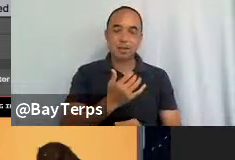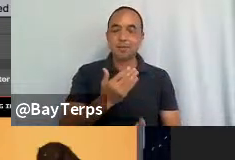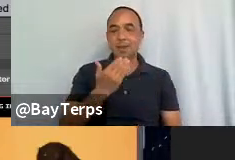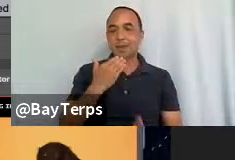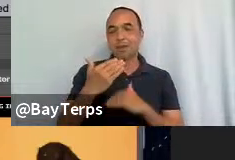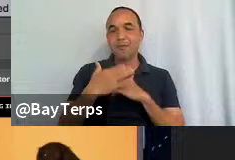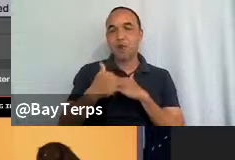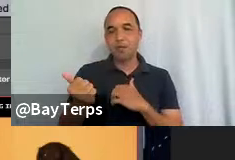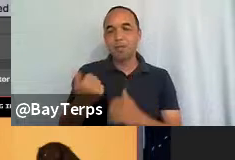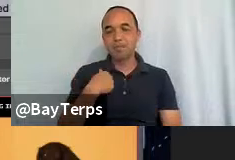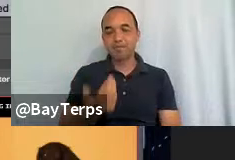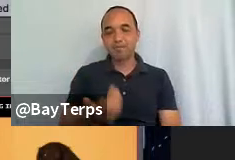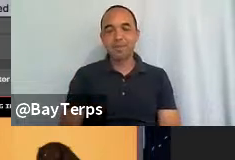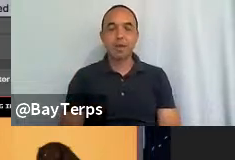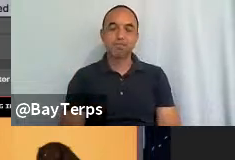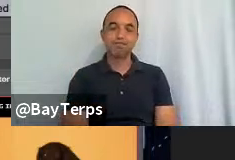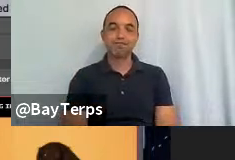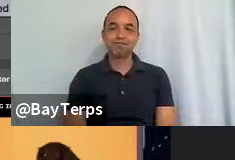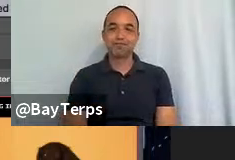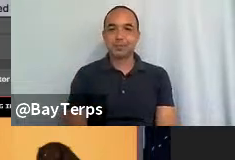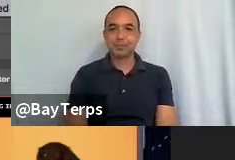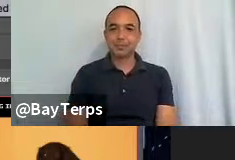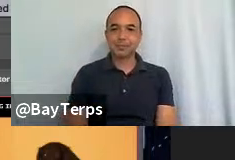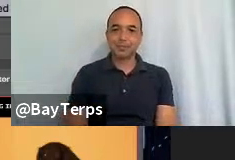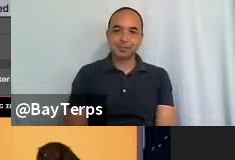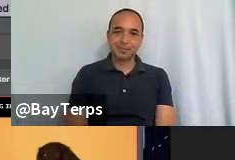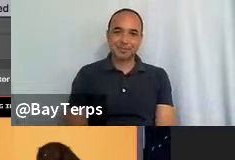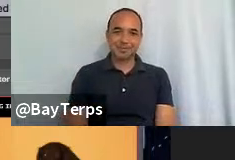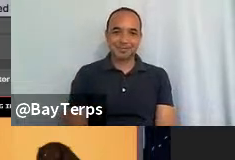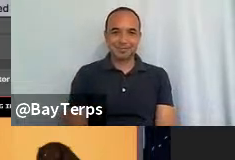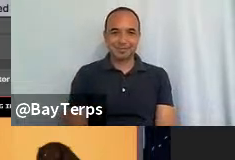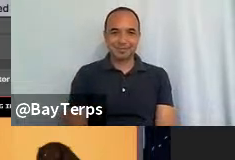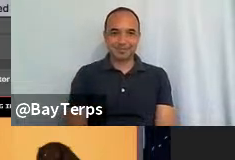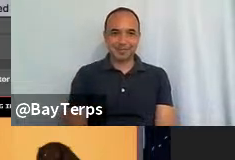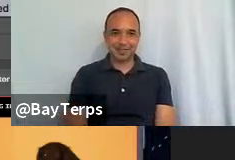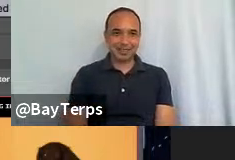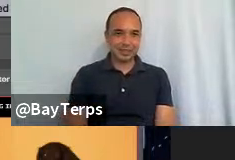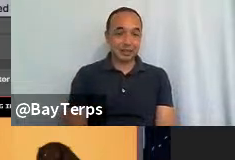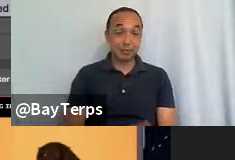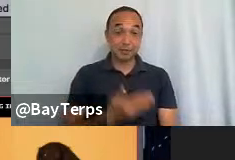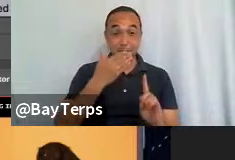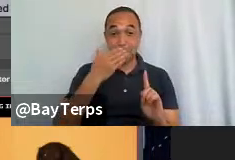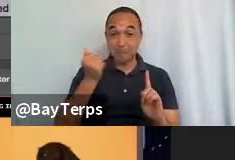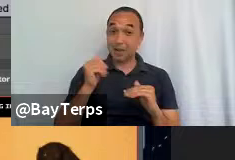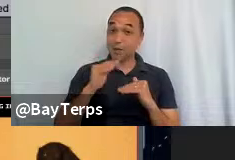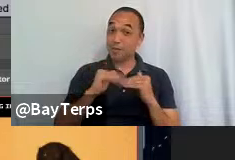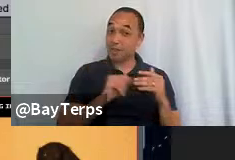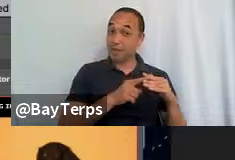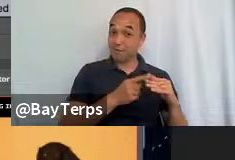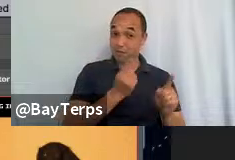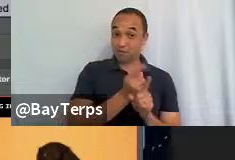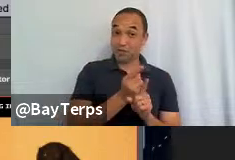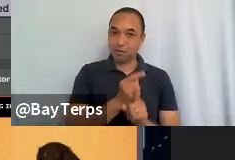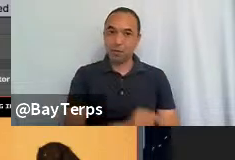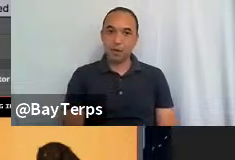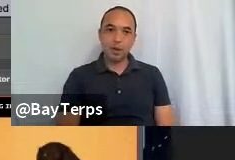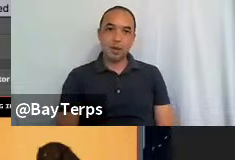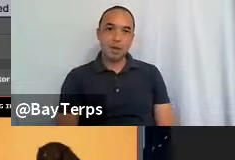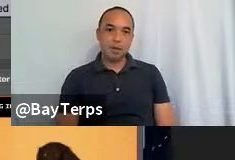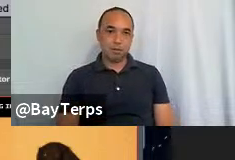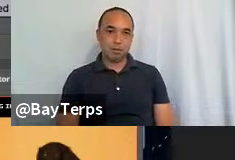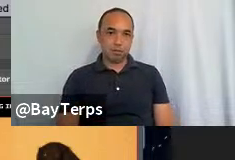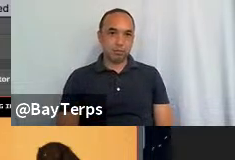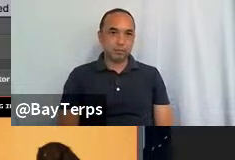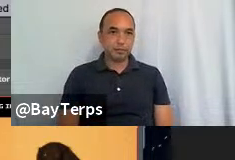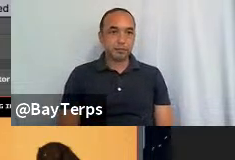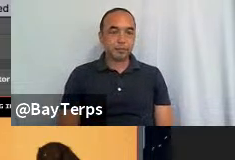this. Yeah. Okay. And it's a lot better than it was. I'm just gonna come in and do a